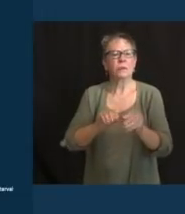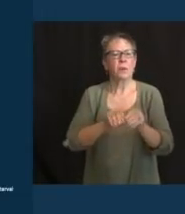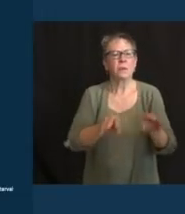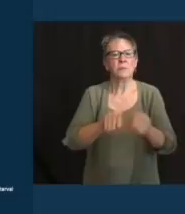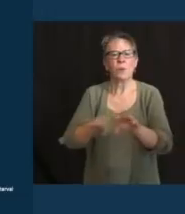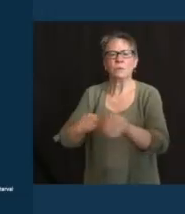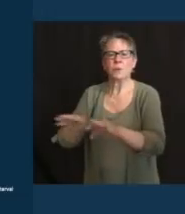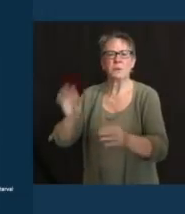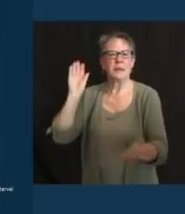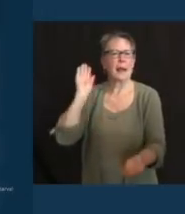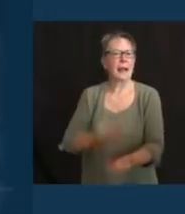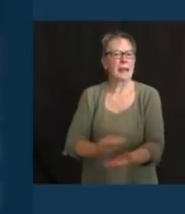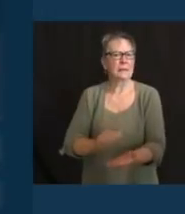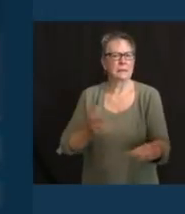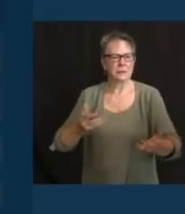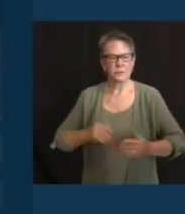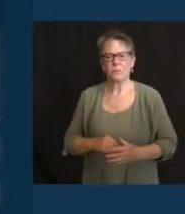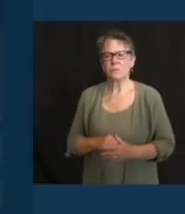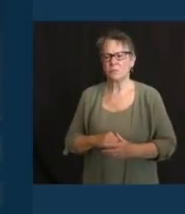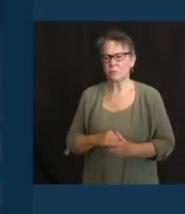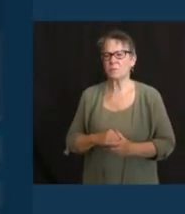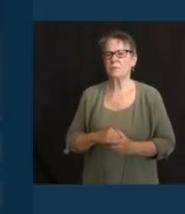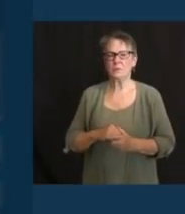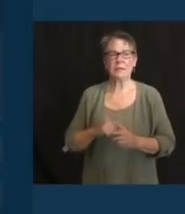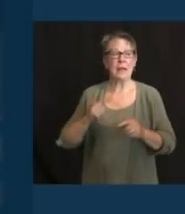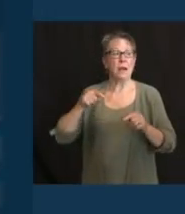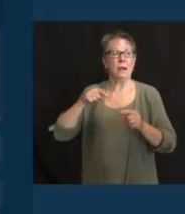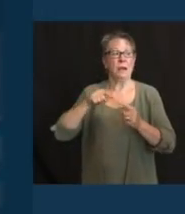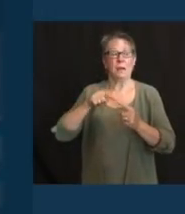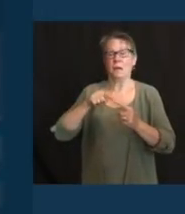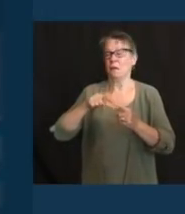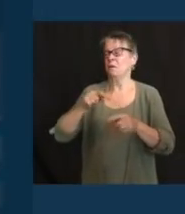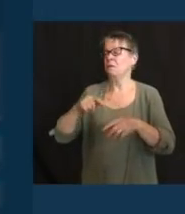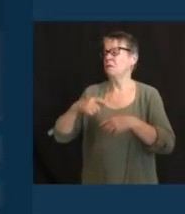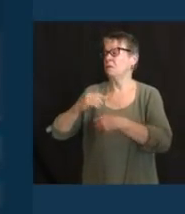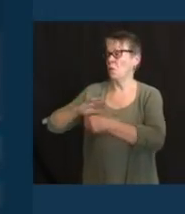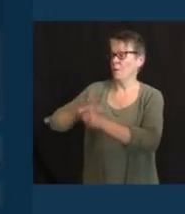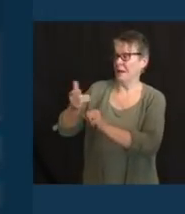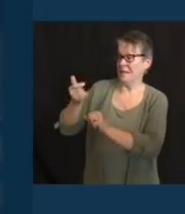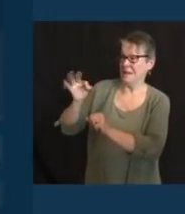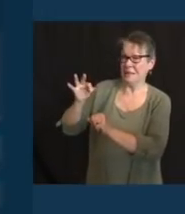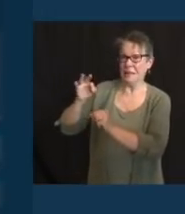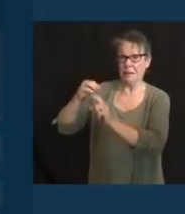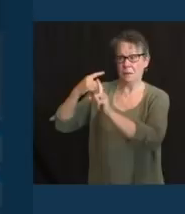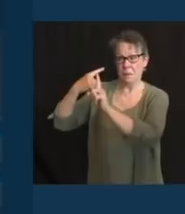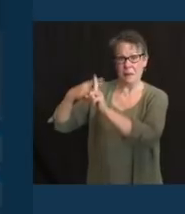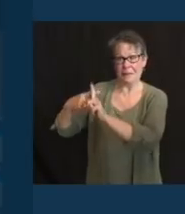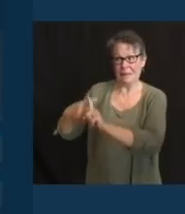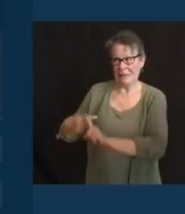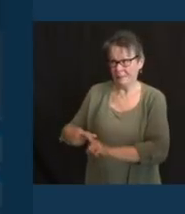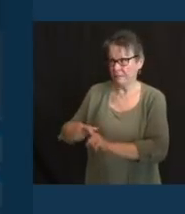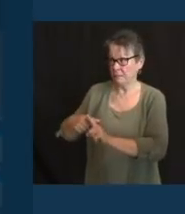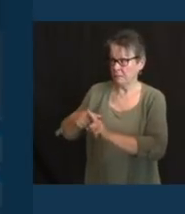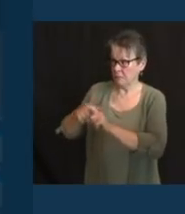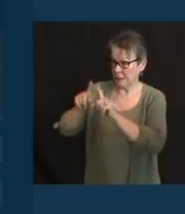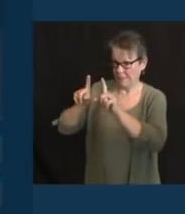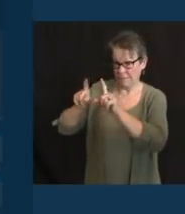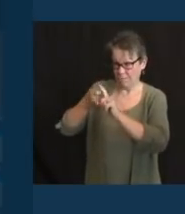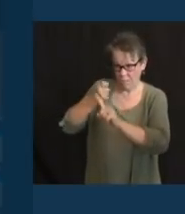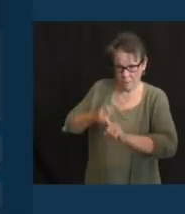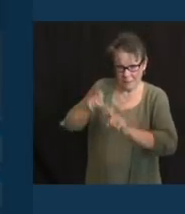The daily positivity or spot positivity rate for test samples from June 6th, which was Saturday,